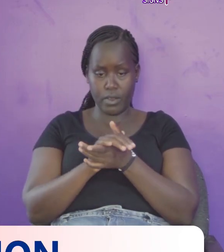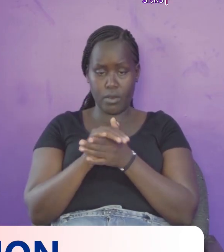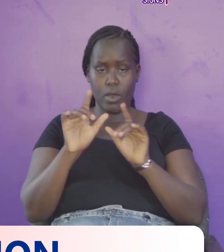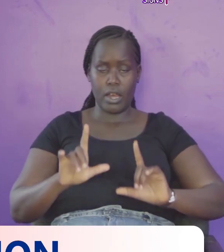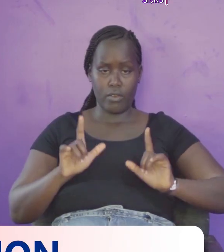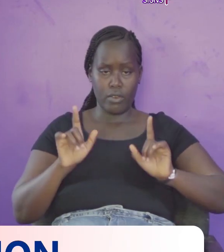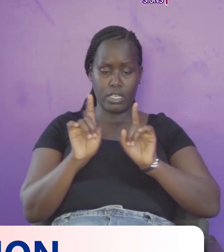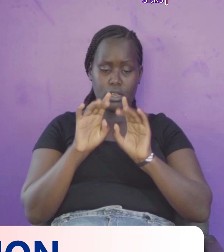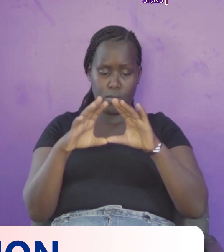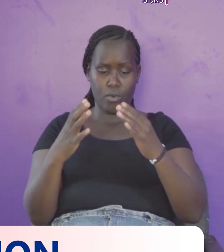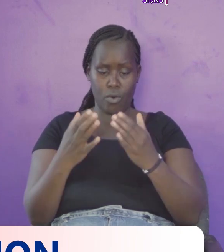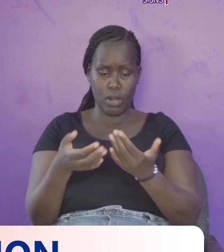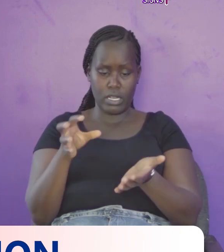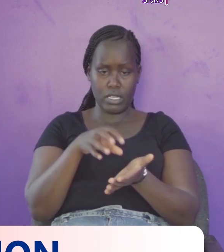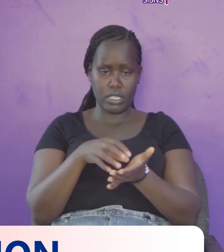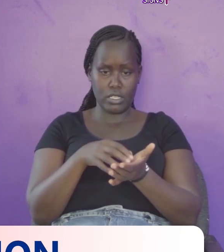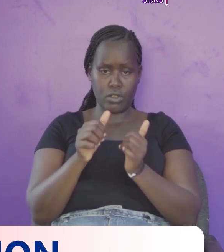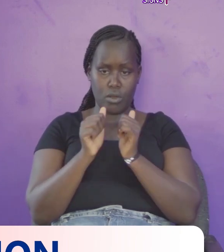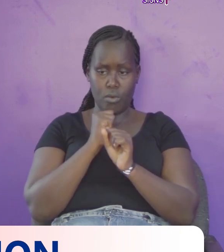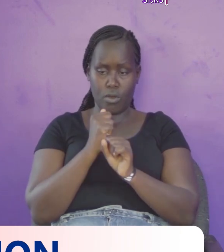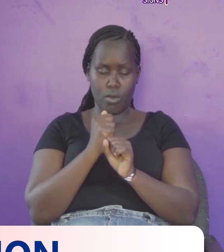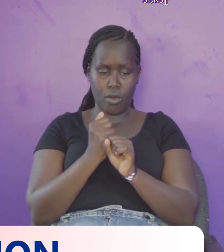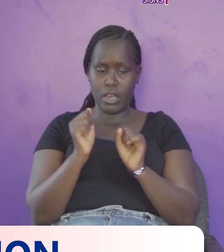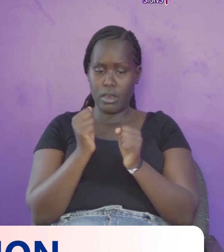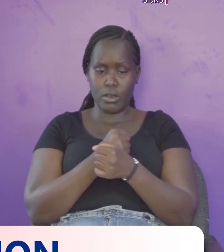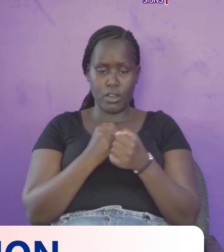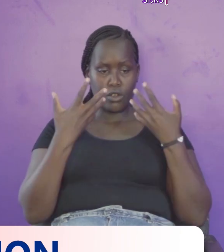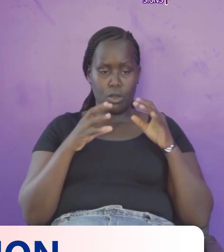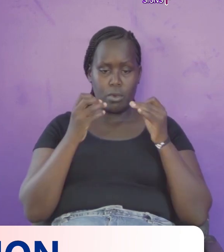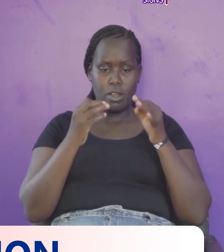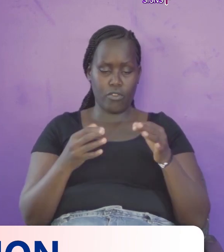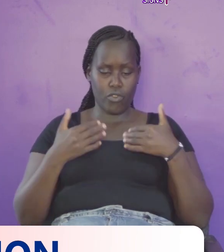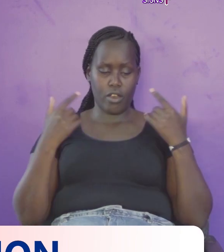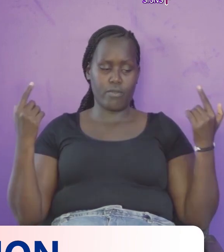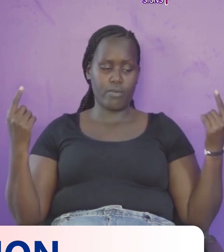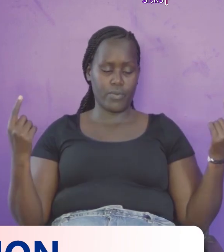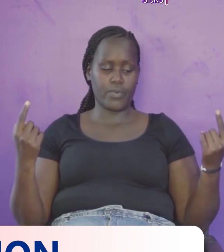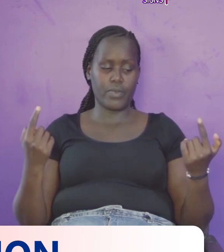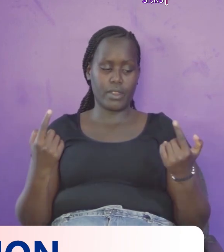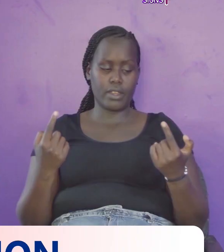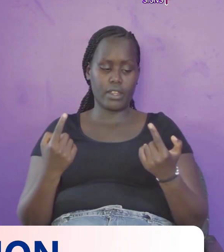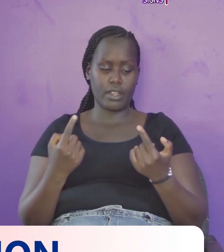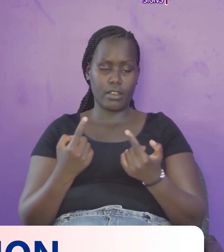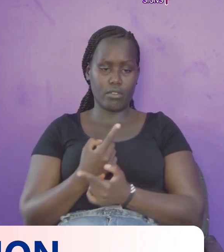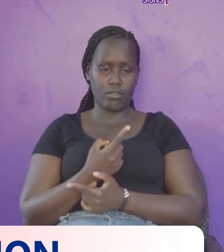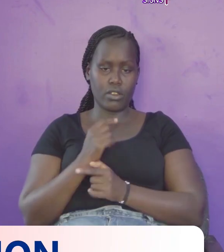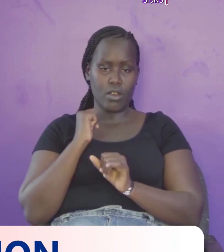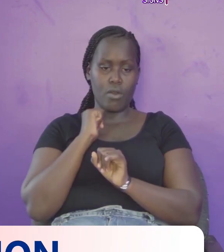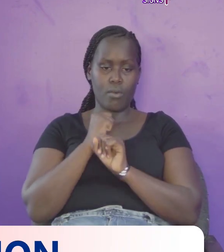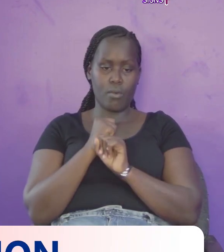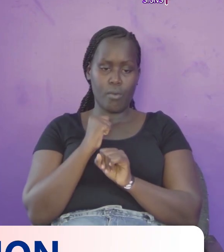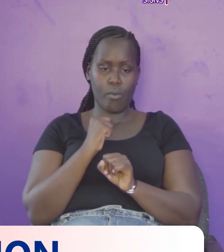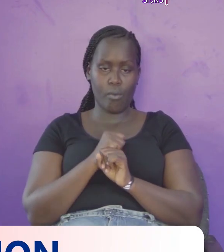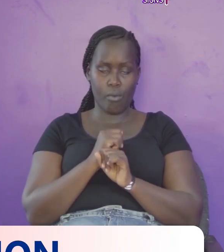world. The station's work will only be complete if we have different functions. Functions.